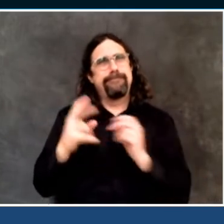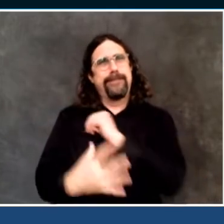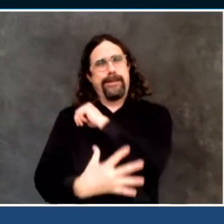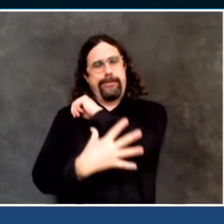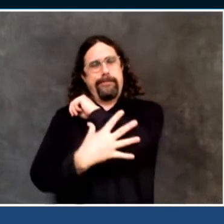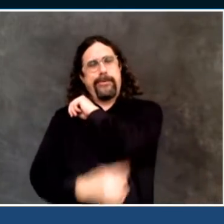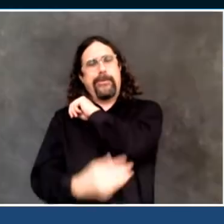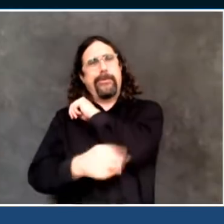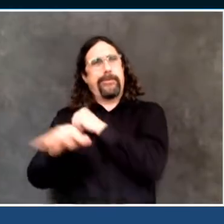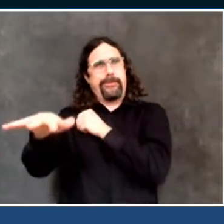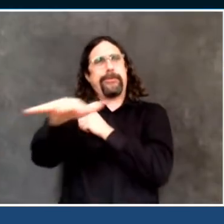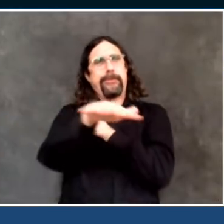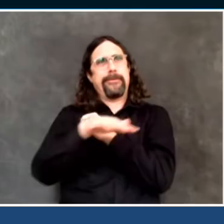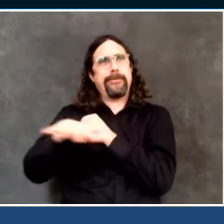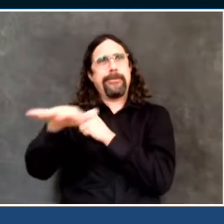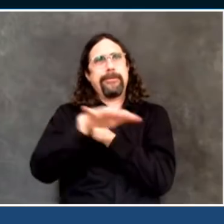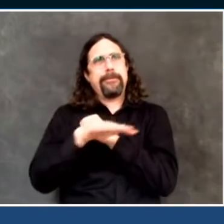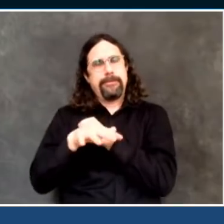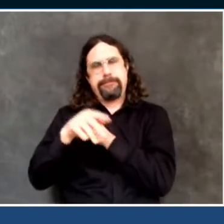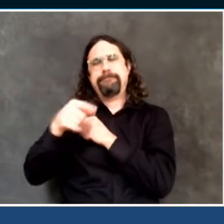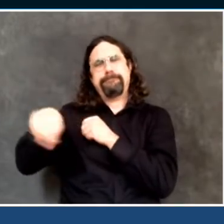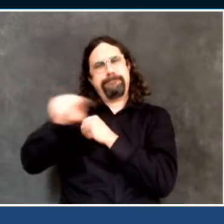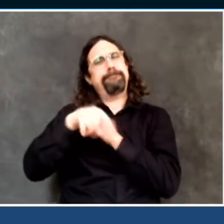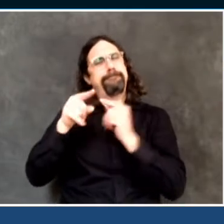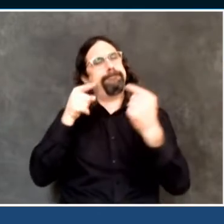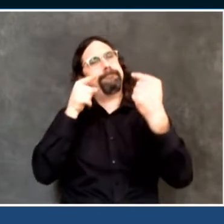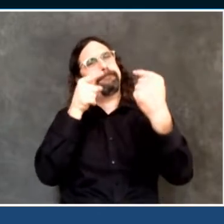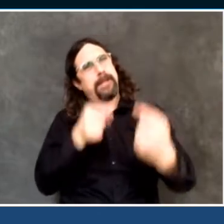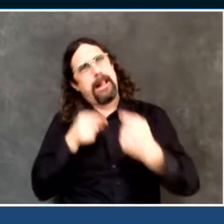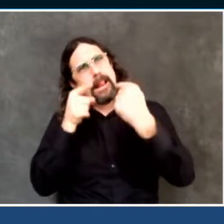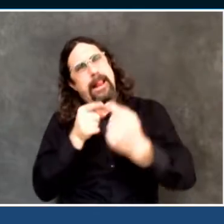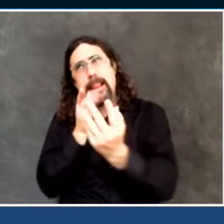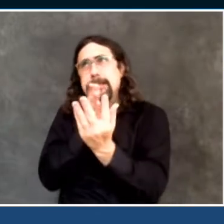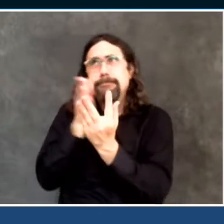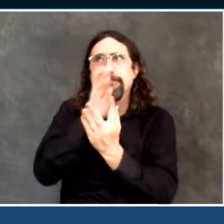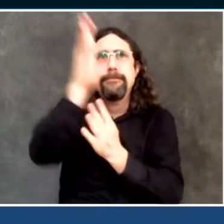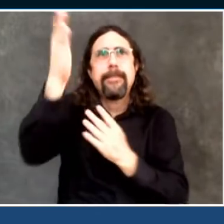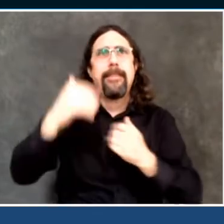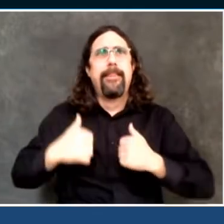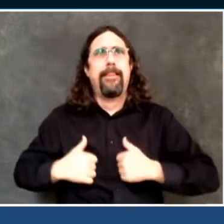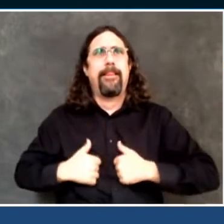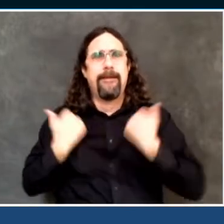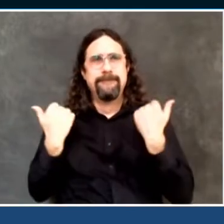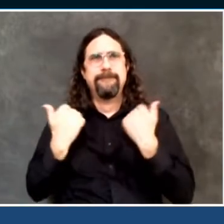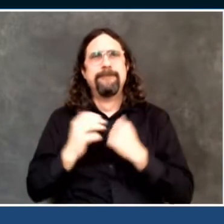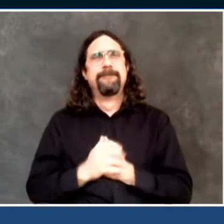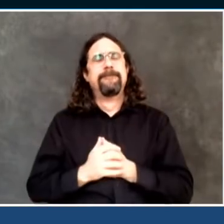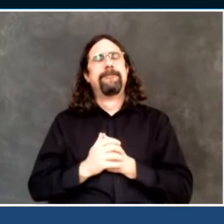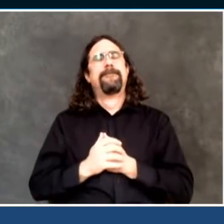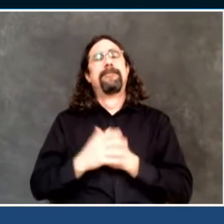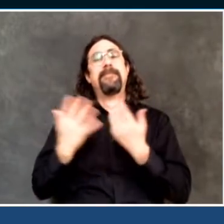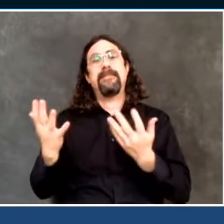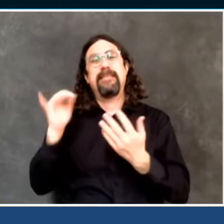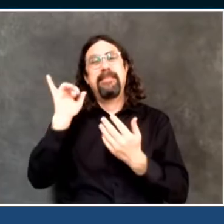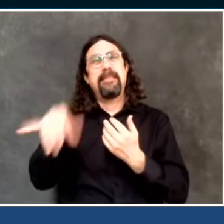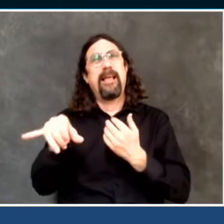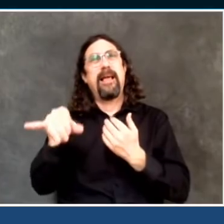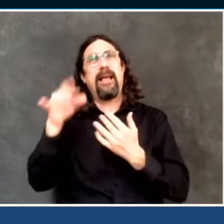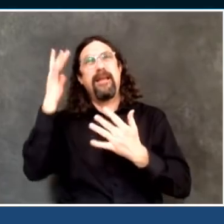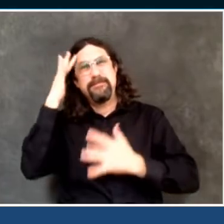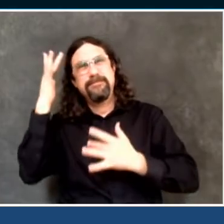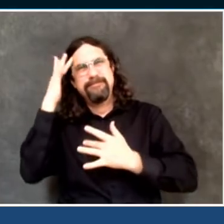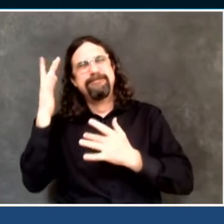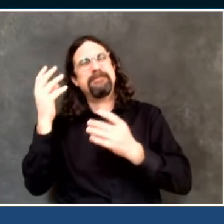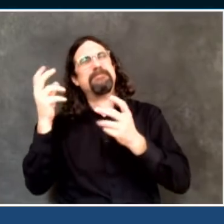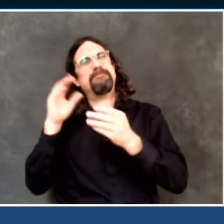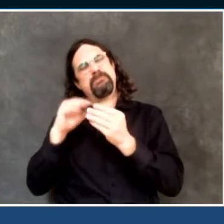struggled before really being hit particularly hard by the coronavirus. Look, that's